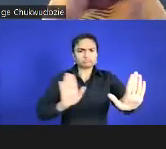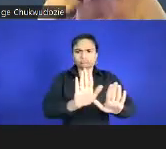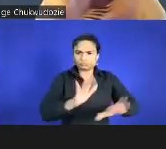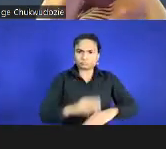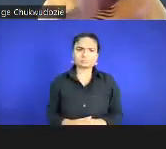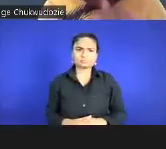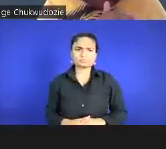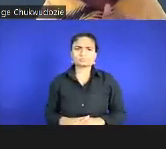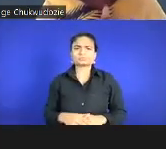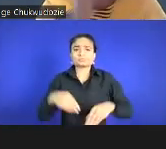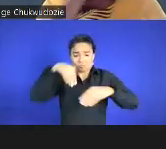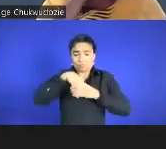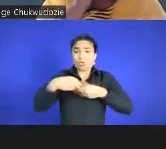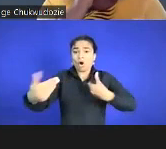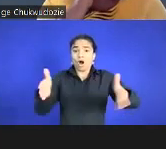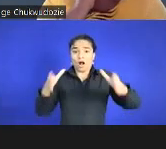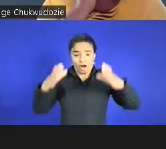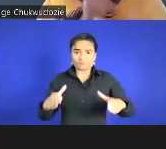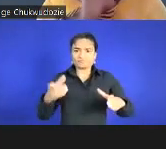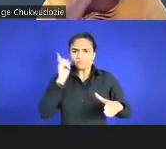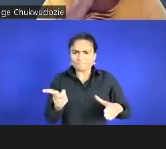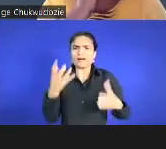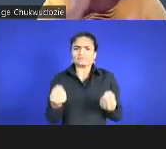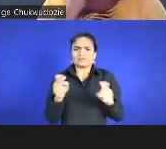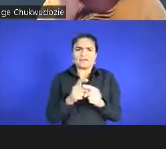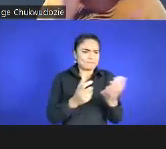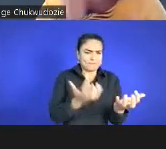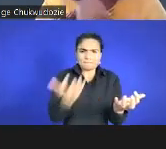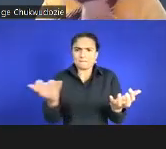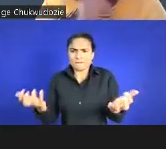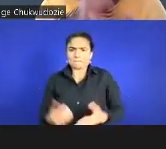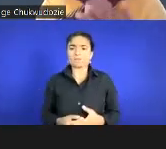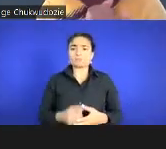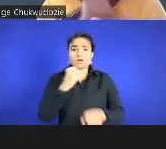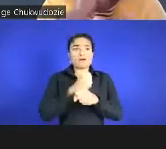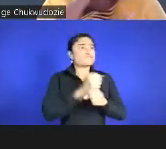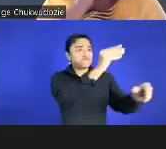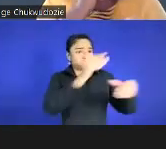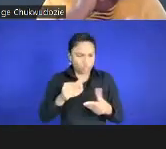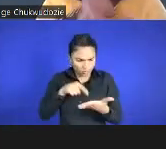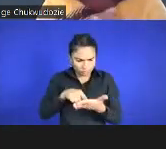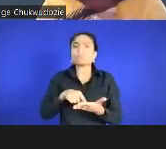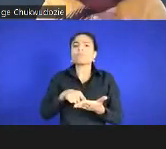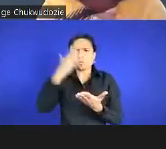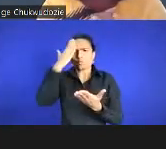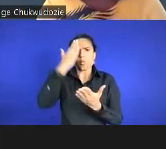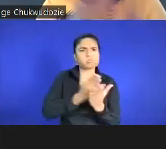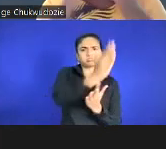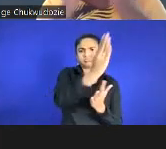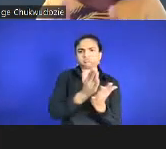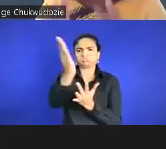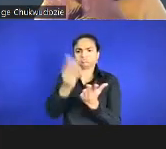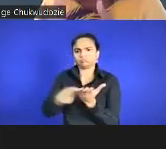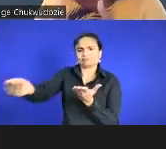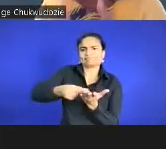that everybody is clear. Because again, we'll be talking about challenges. Confidentiality is critical. When